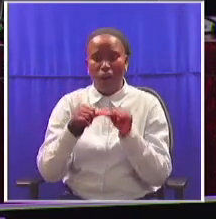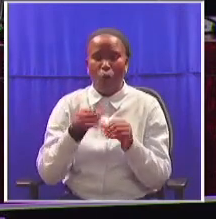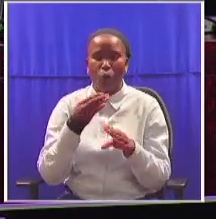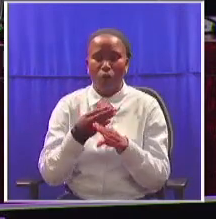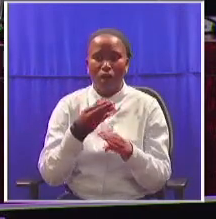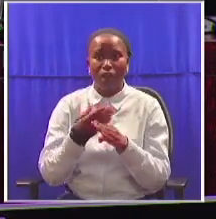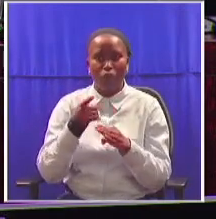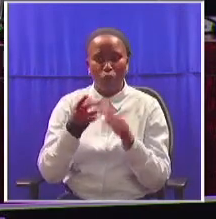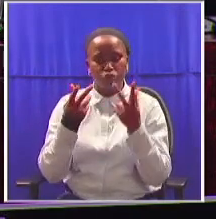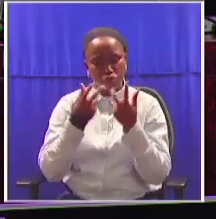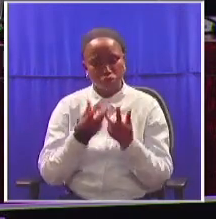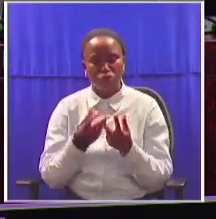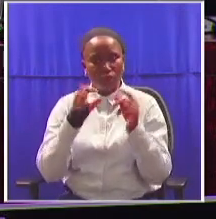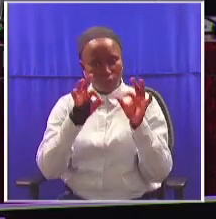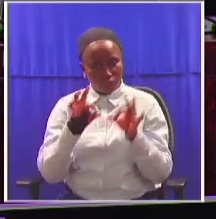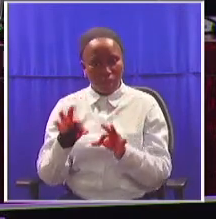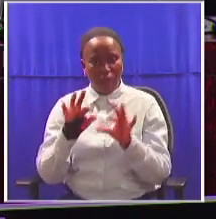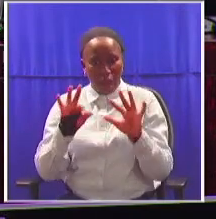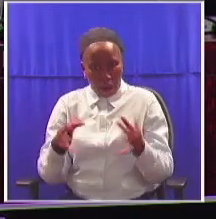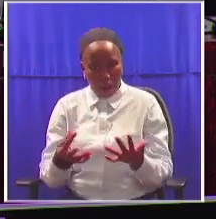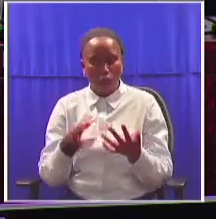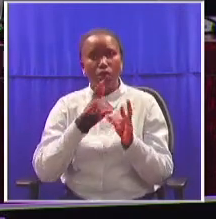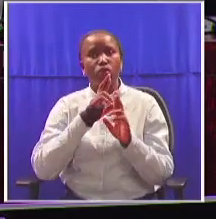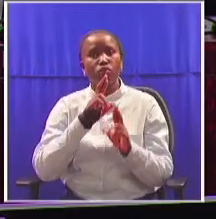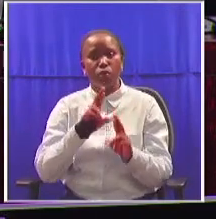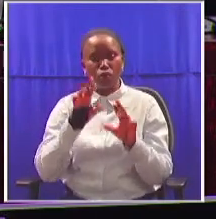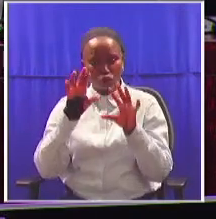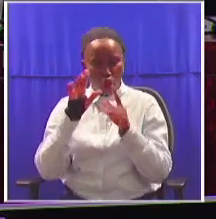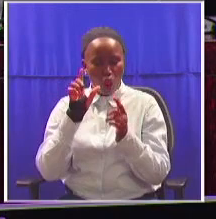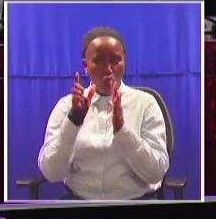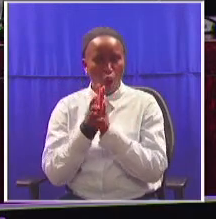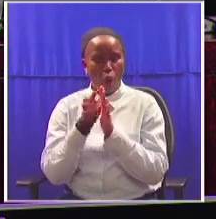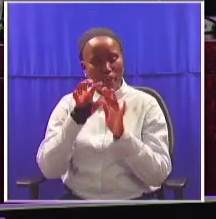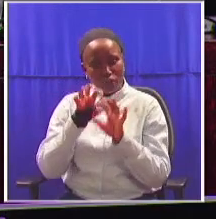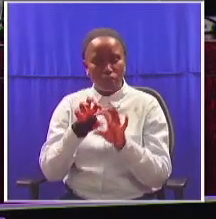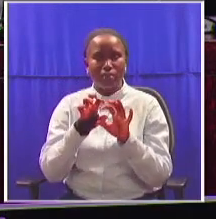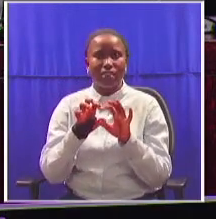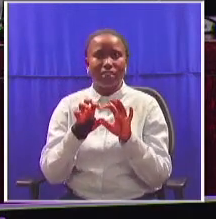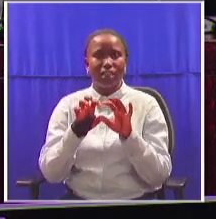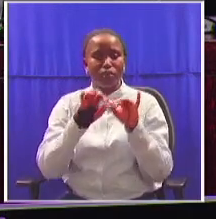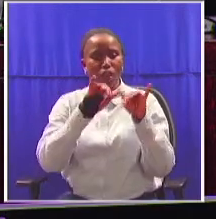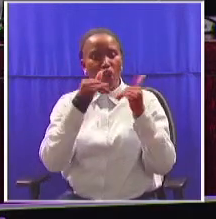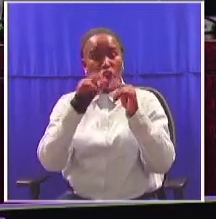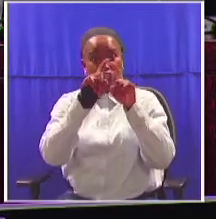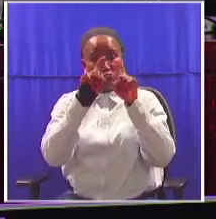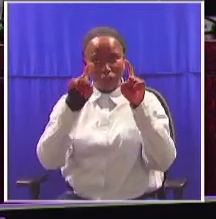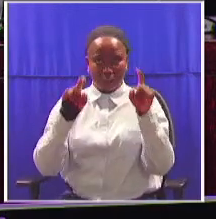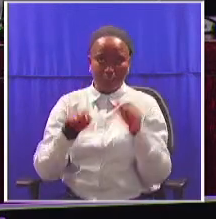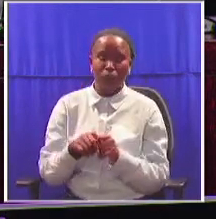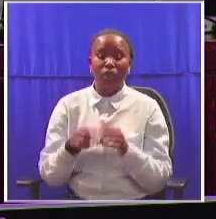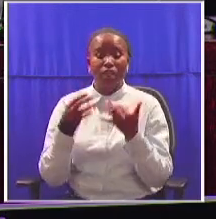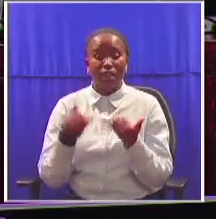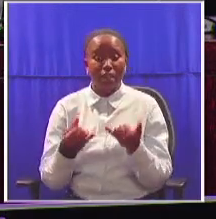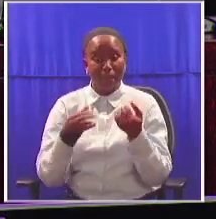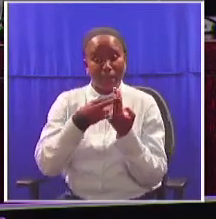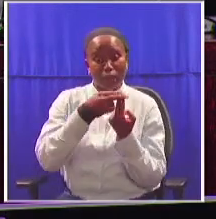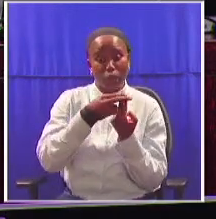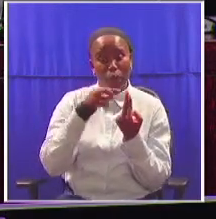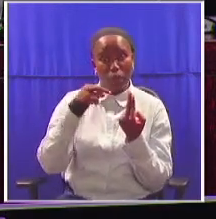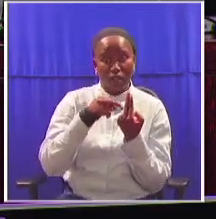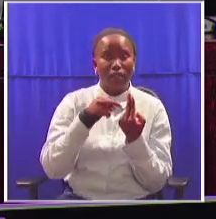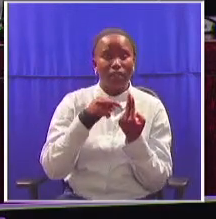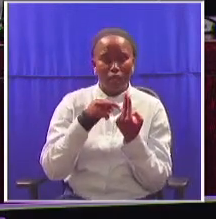coordinate the response of law enforcement agencies. And the asset forfeiture unit is also